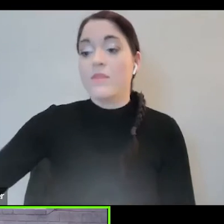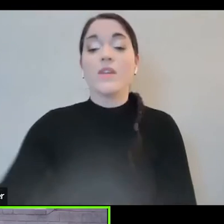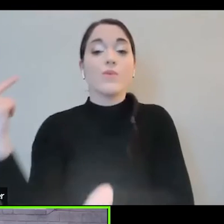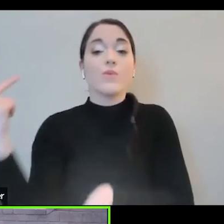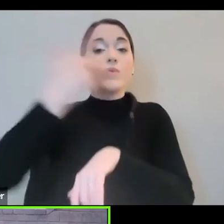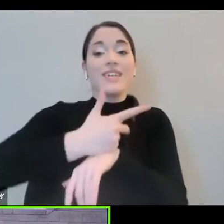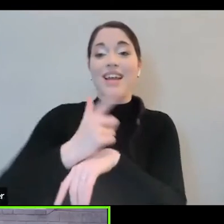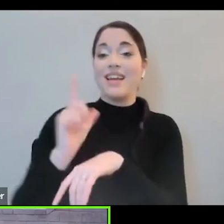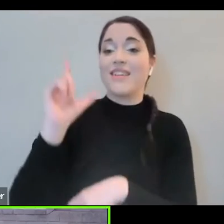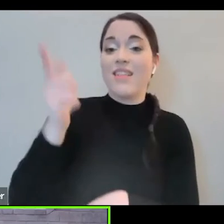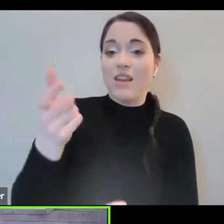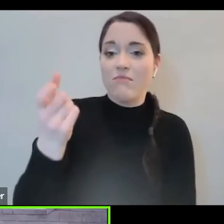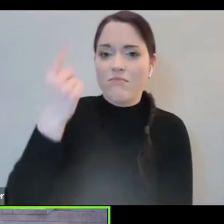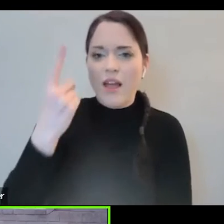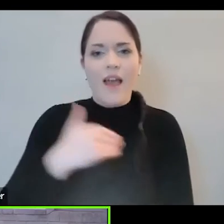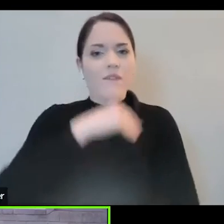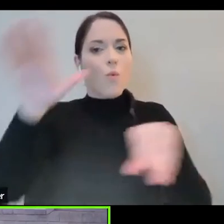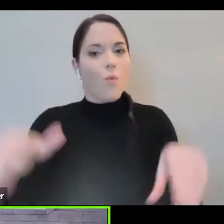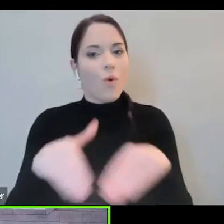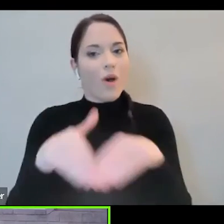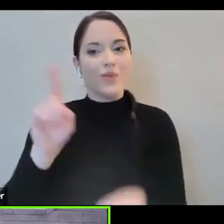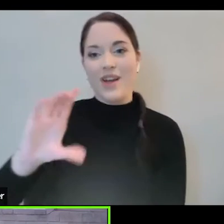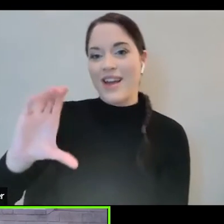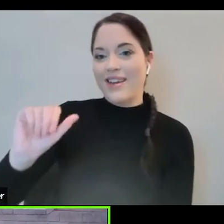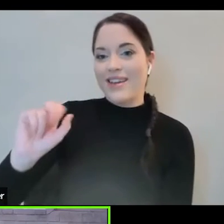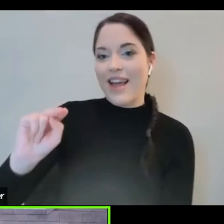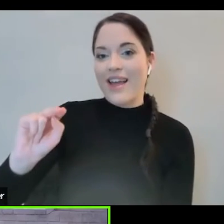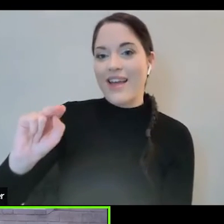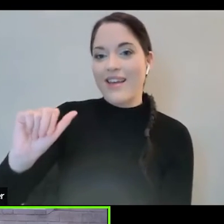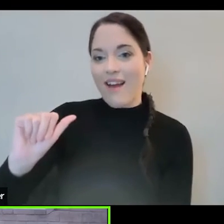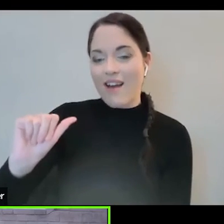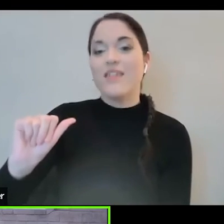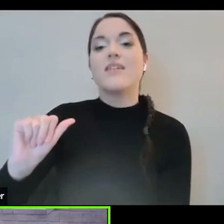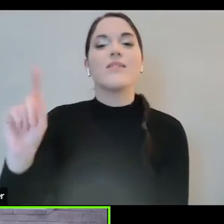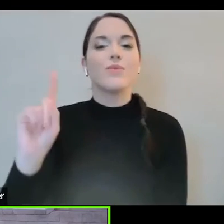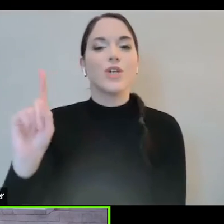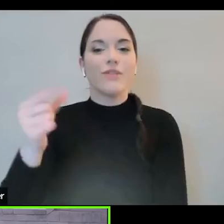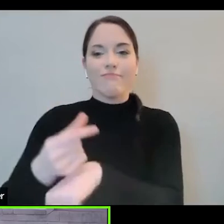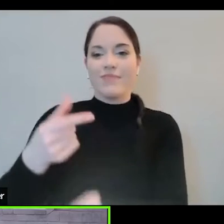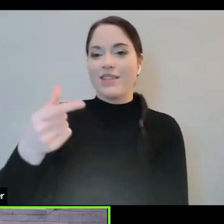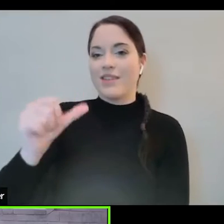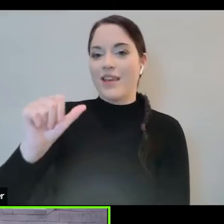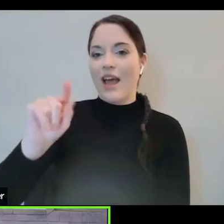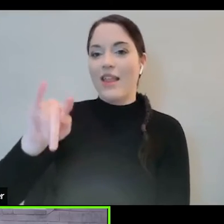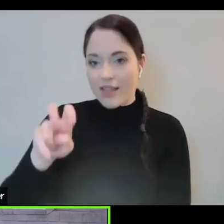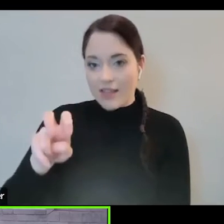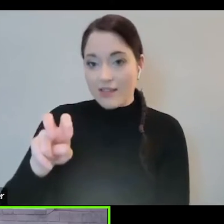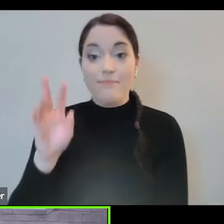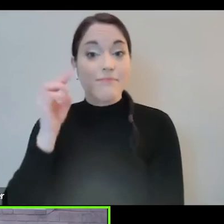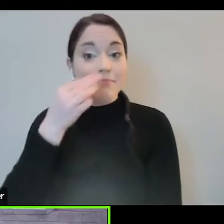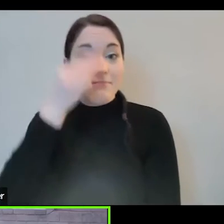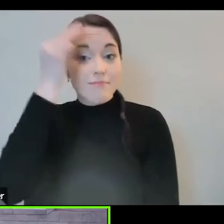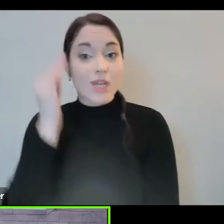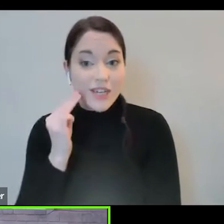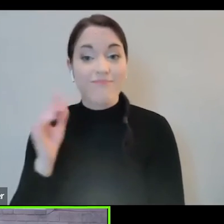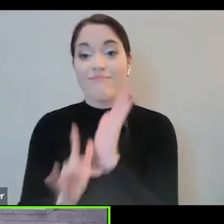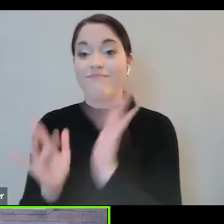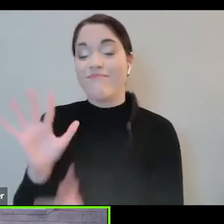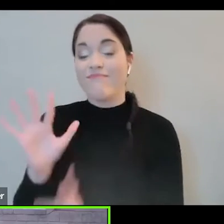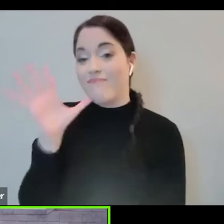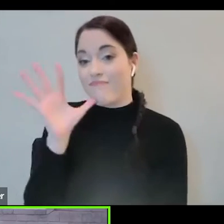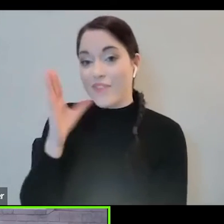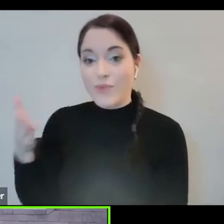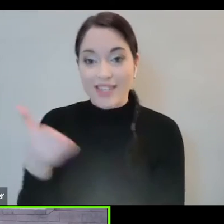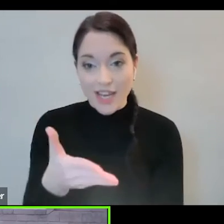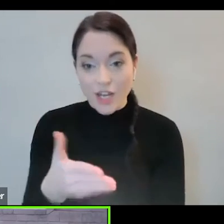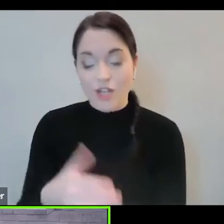at Cana in Galilee, and Mary, the mother of Jesus, was there. Jesus